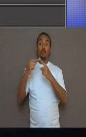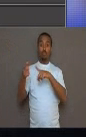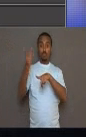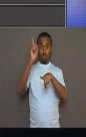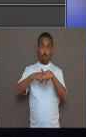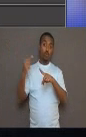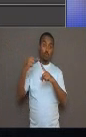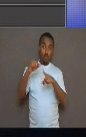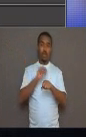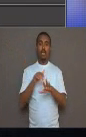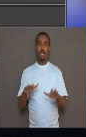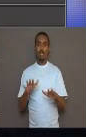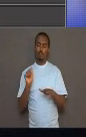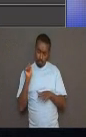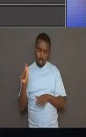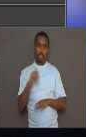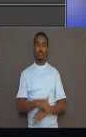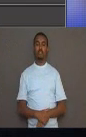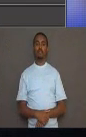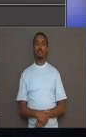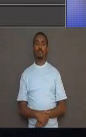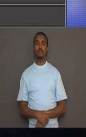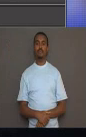return to Earth by itself.